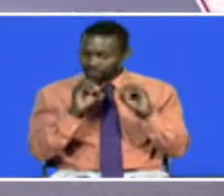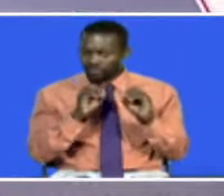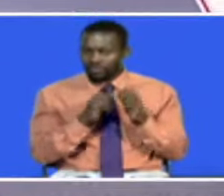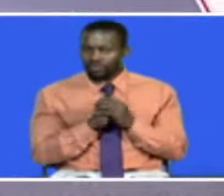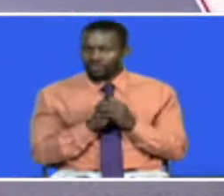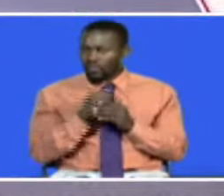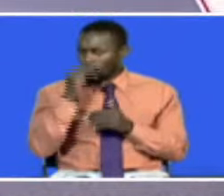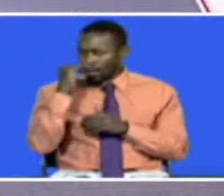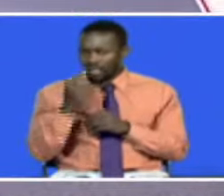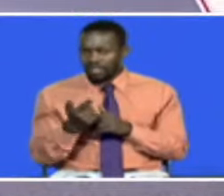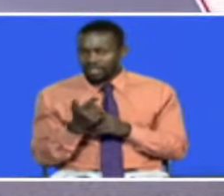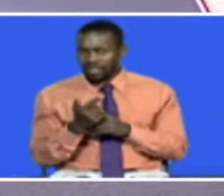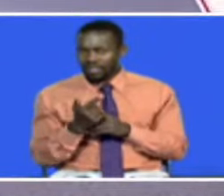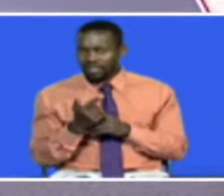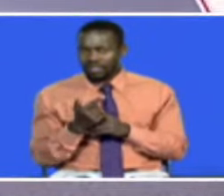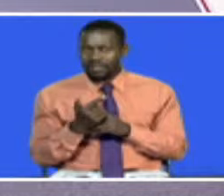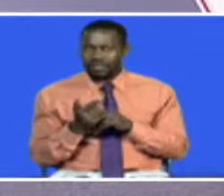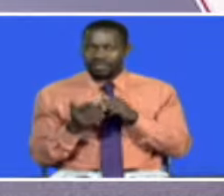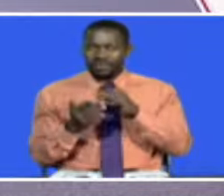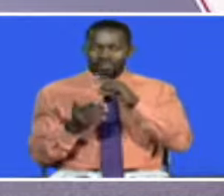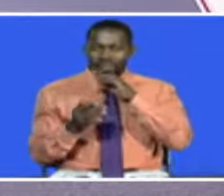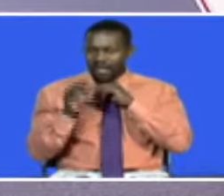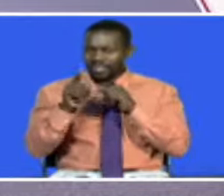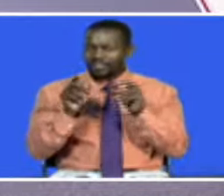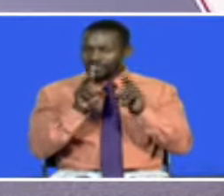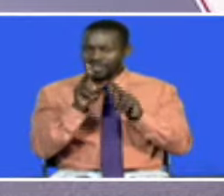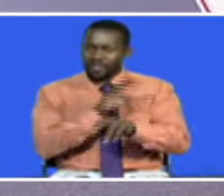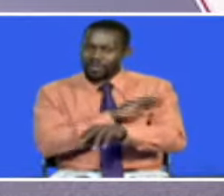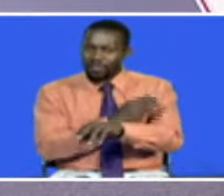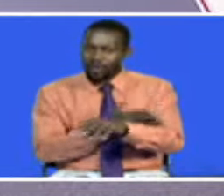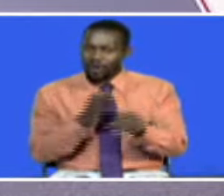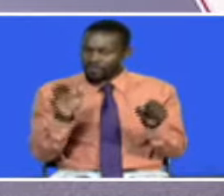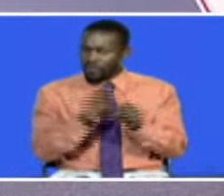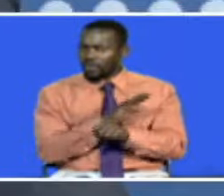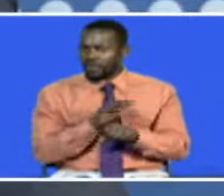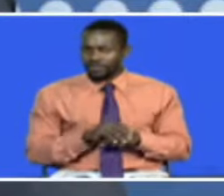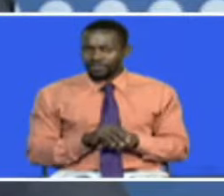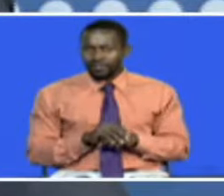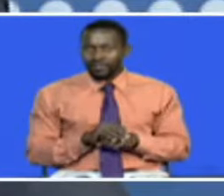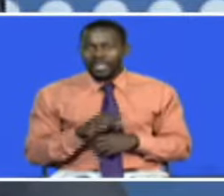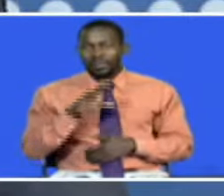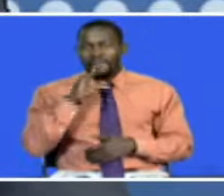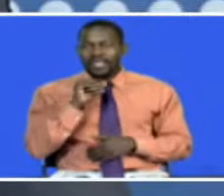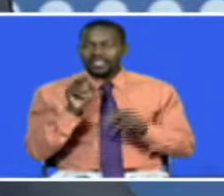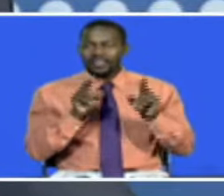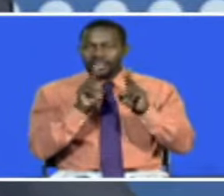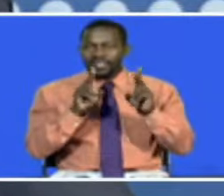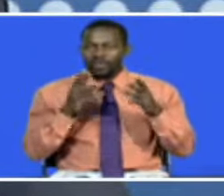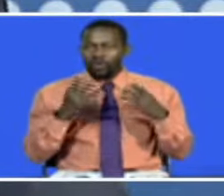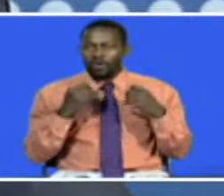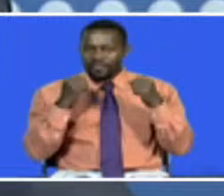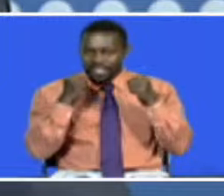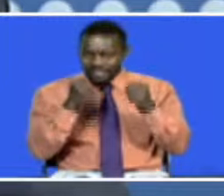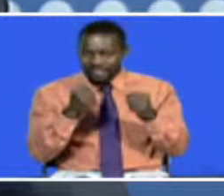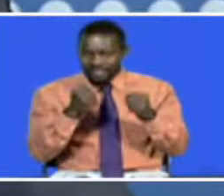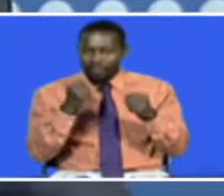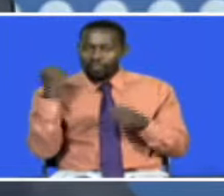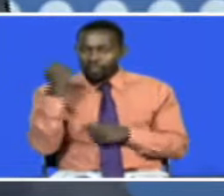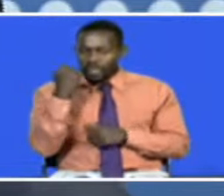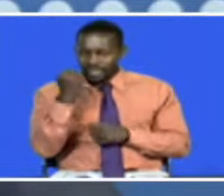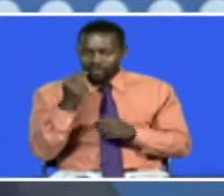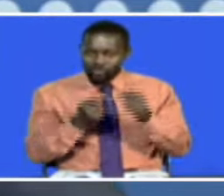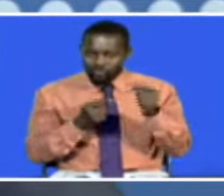is the effect of his power. That is the genius of his power. You see, he is so confident in his political control